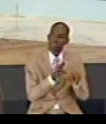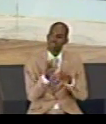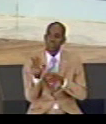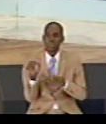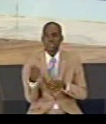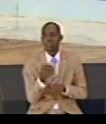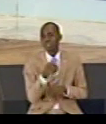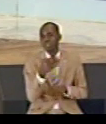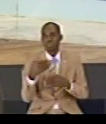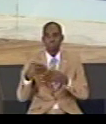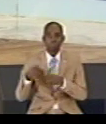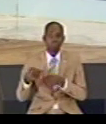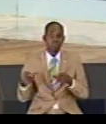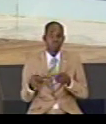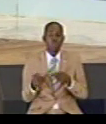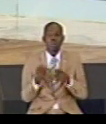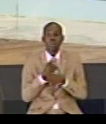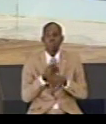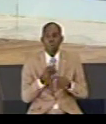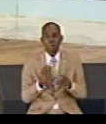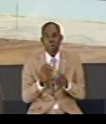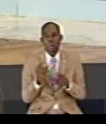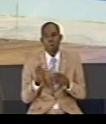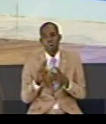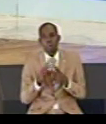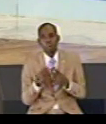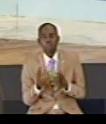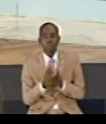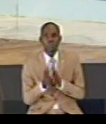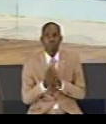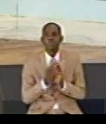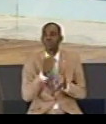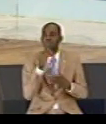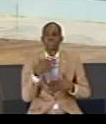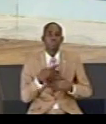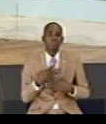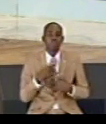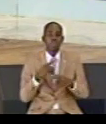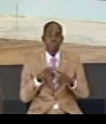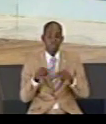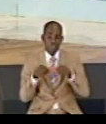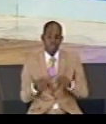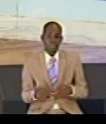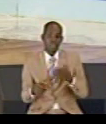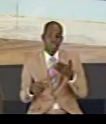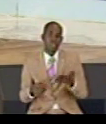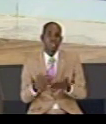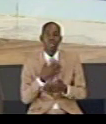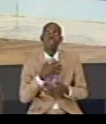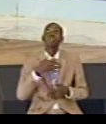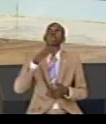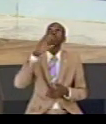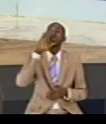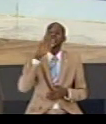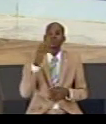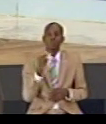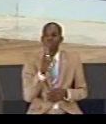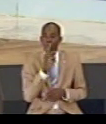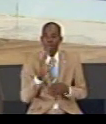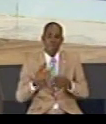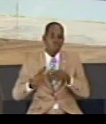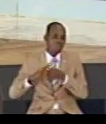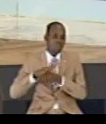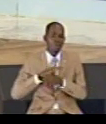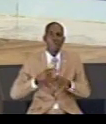become kind of uninterested. It stays there and it drinks the water to the full. How do you